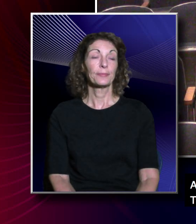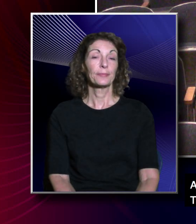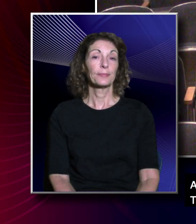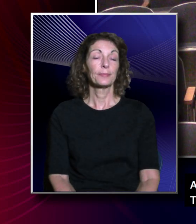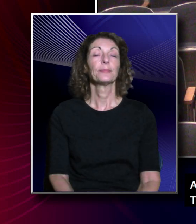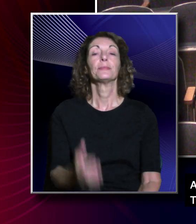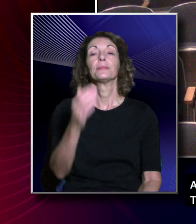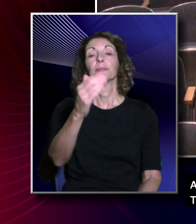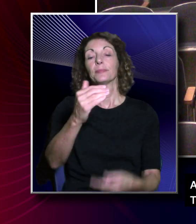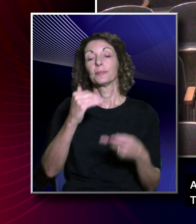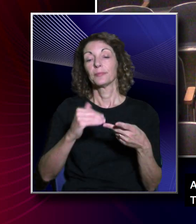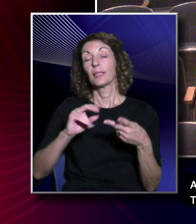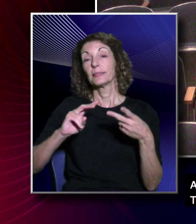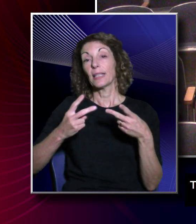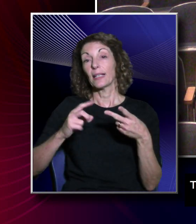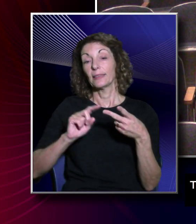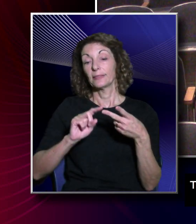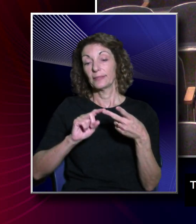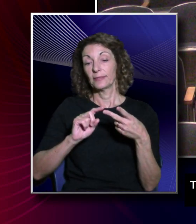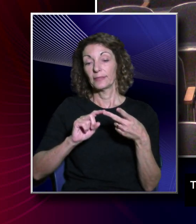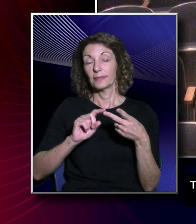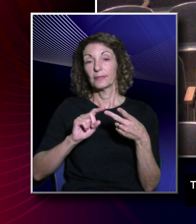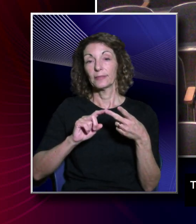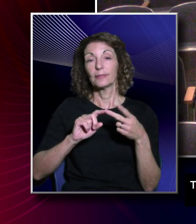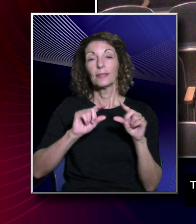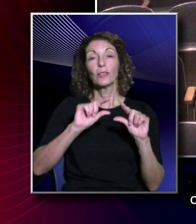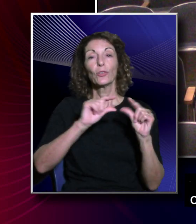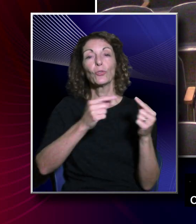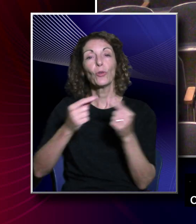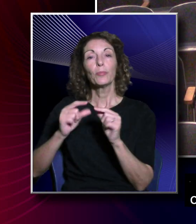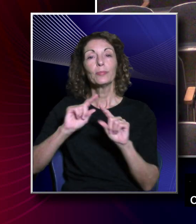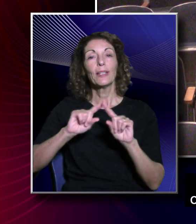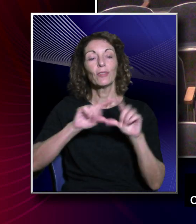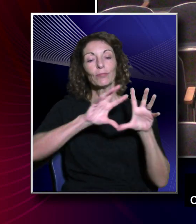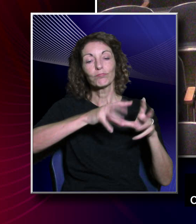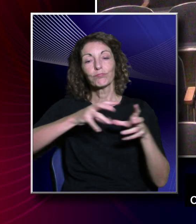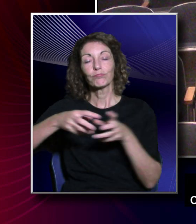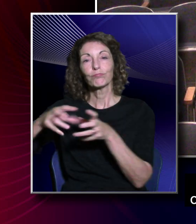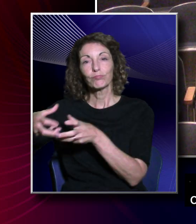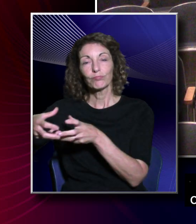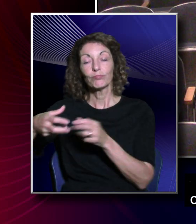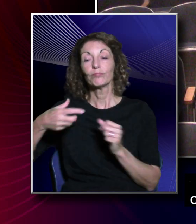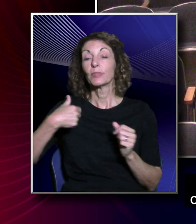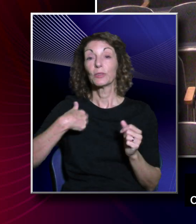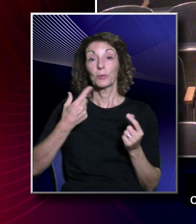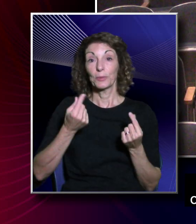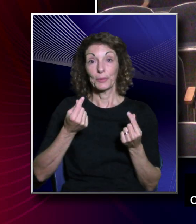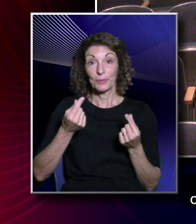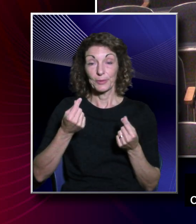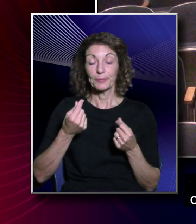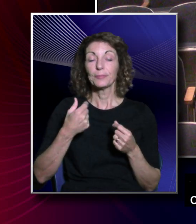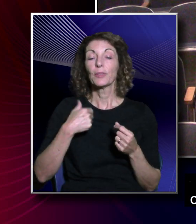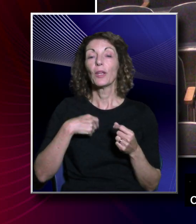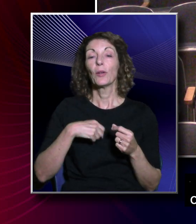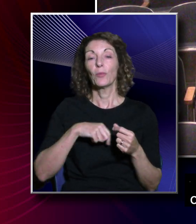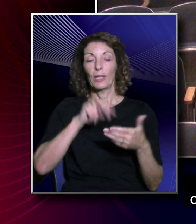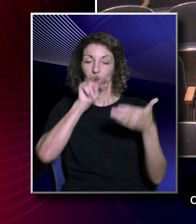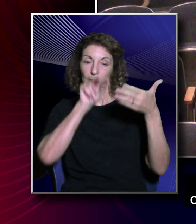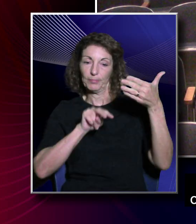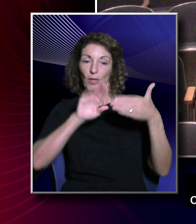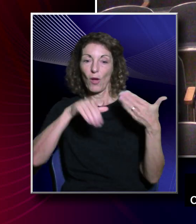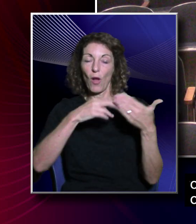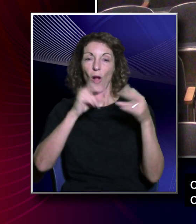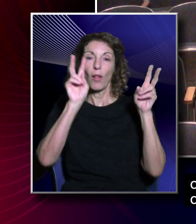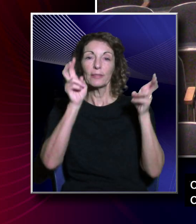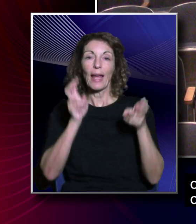Okay, the second document is our group of classifications. What we did is we took all of our titles in the agency and